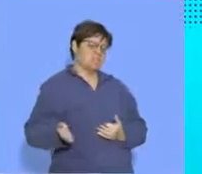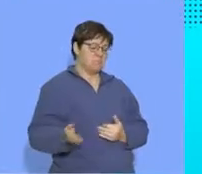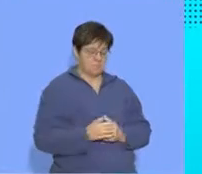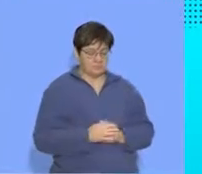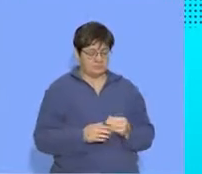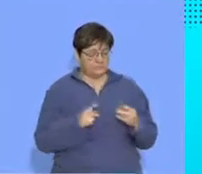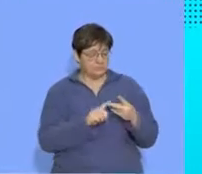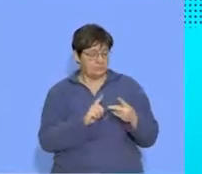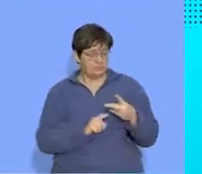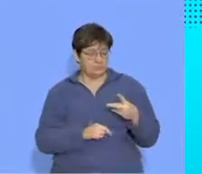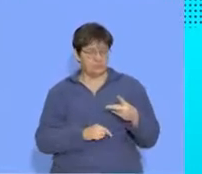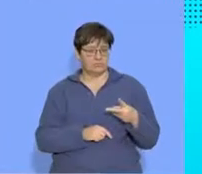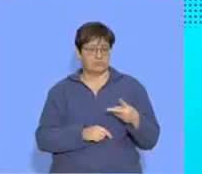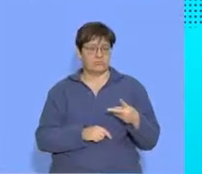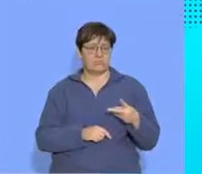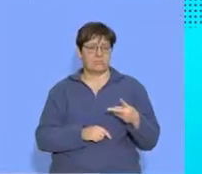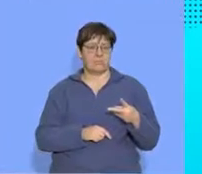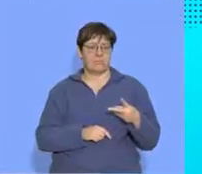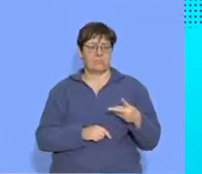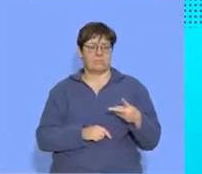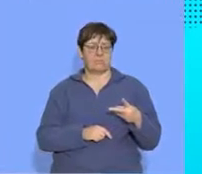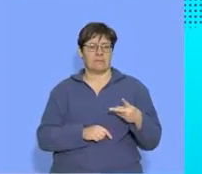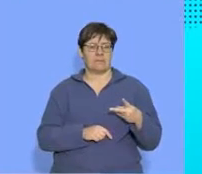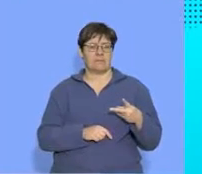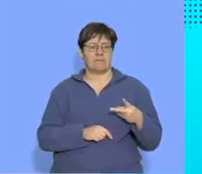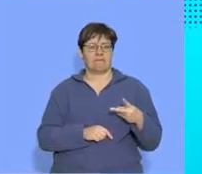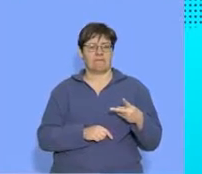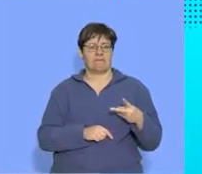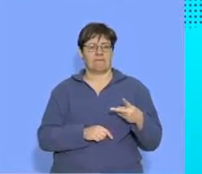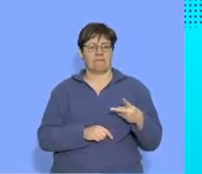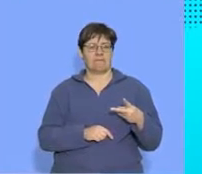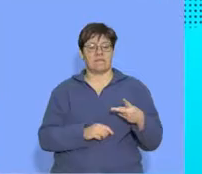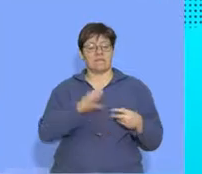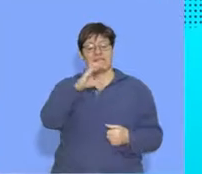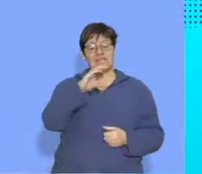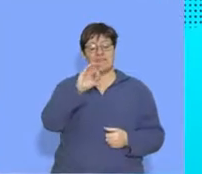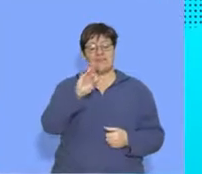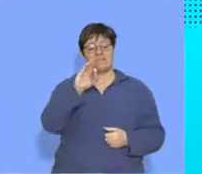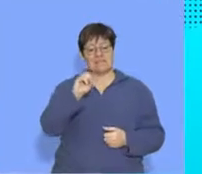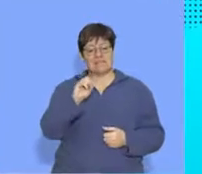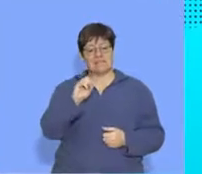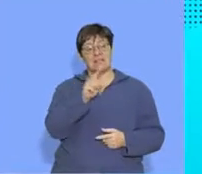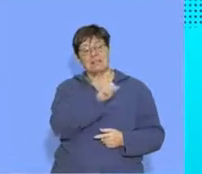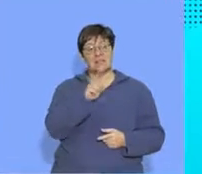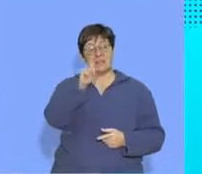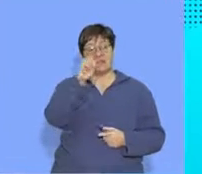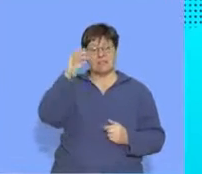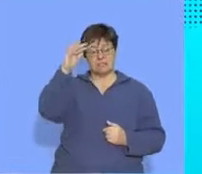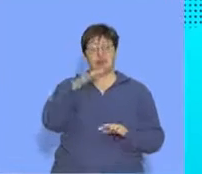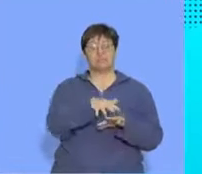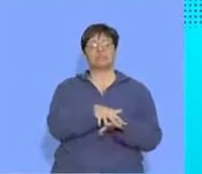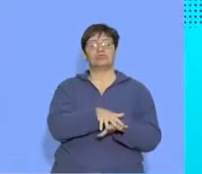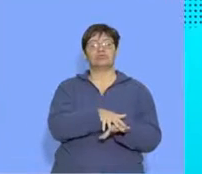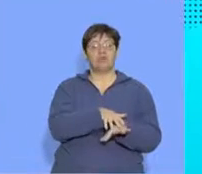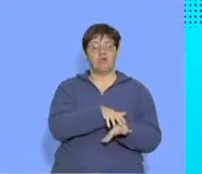there was obviously the decay of the CFCs in the atmosphere was significantly slower than